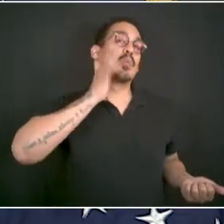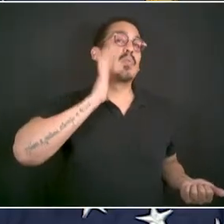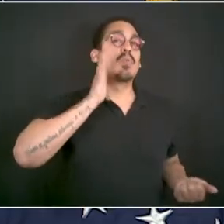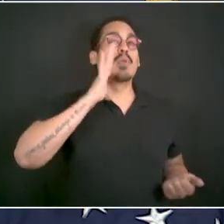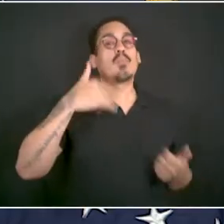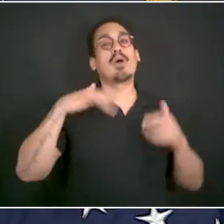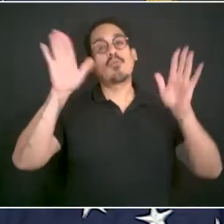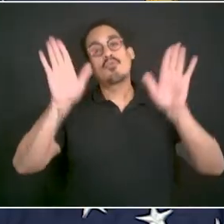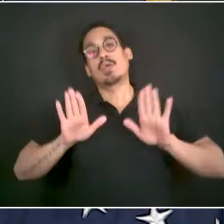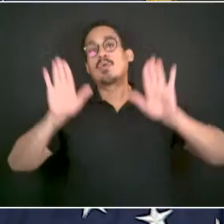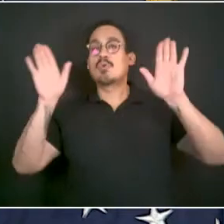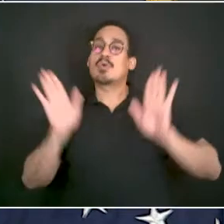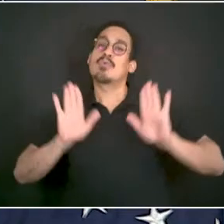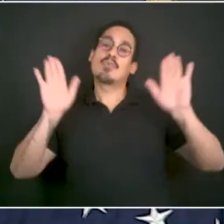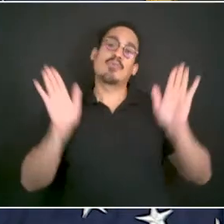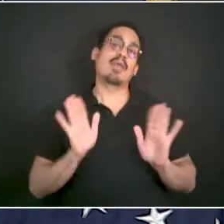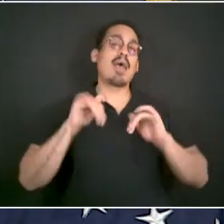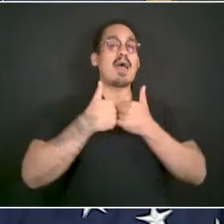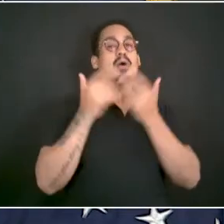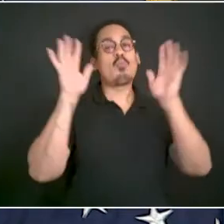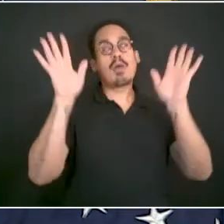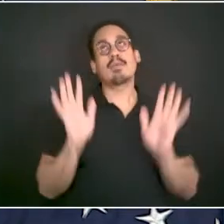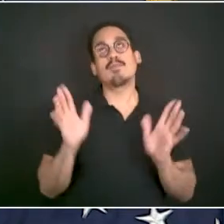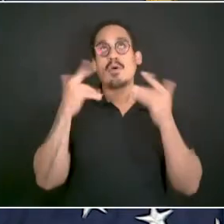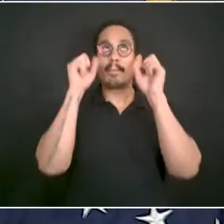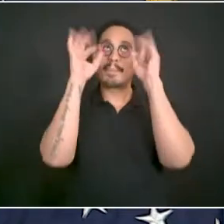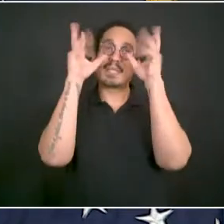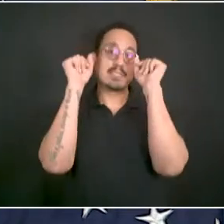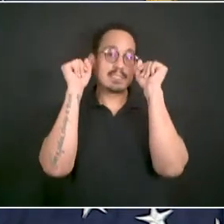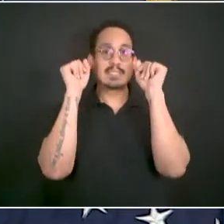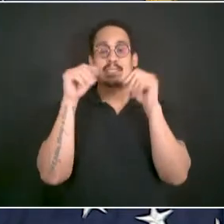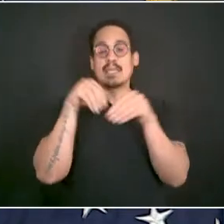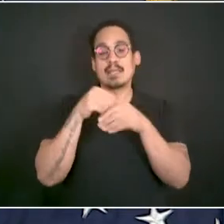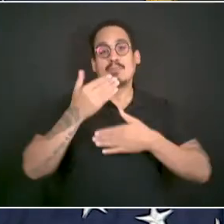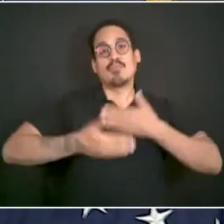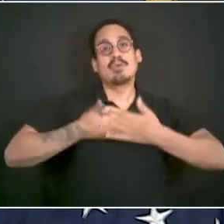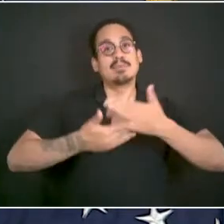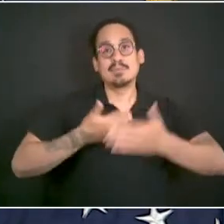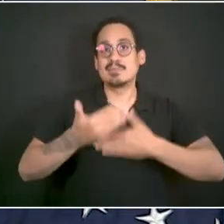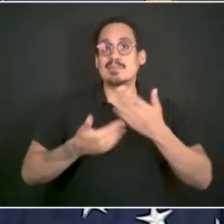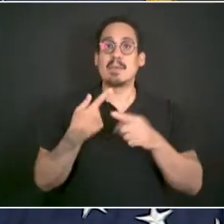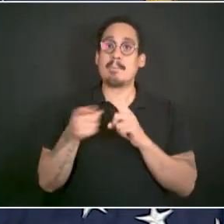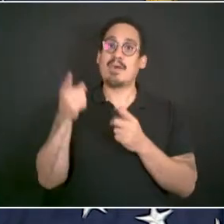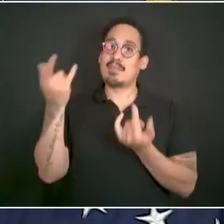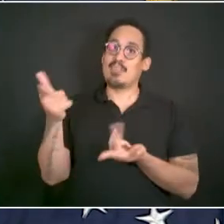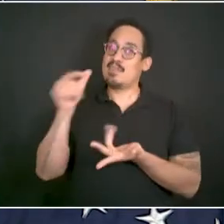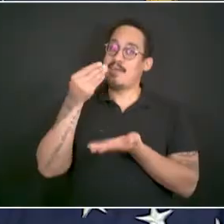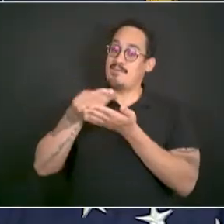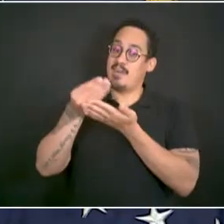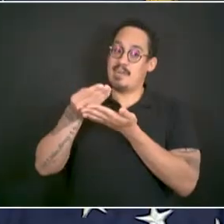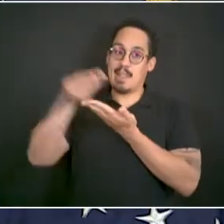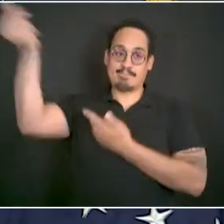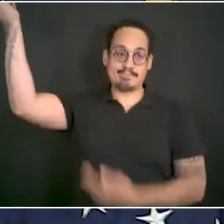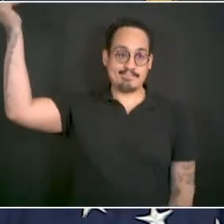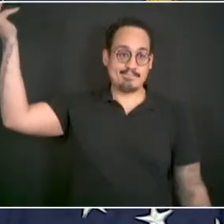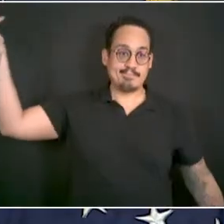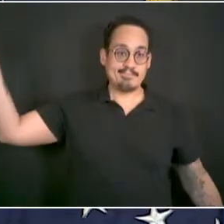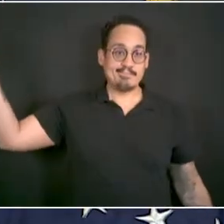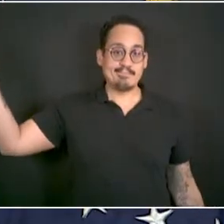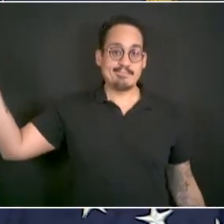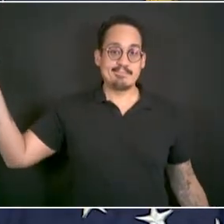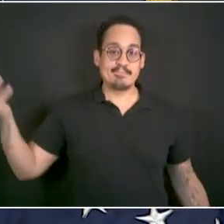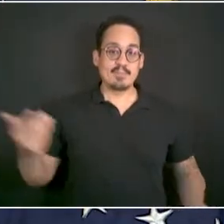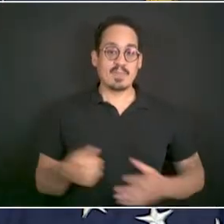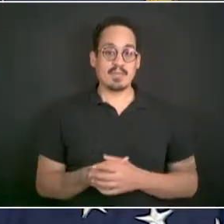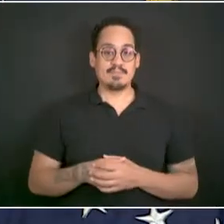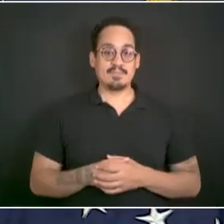how wonderful it was in the process. They're not funding it anymore. So, they